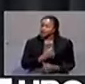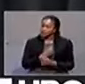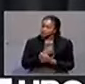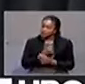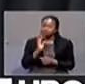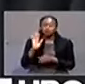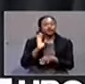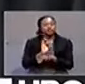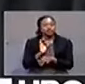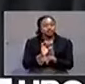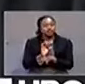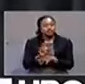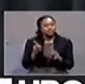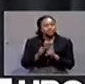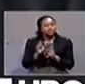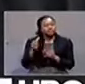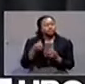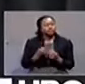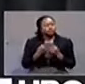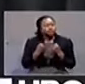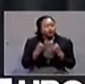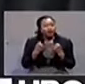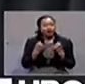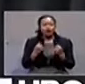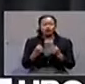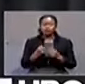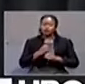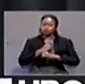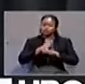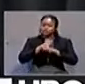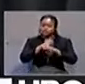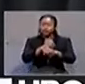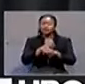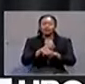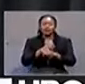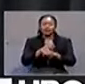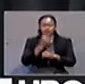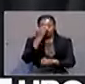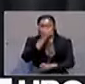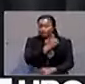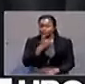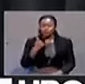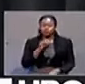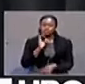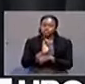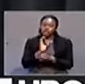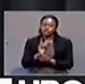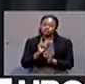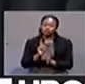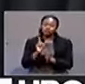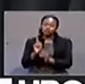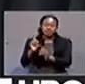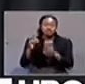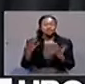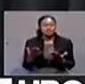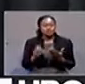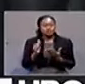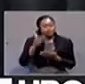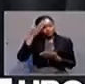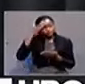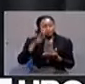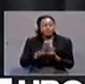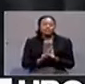and was a very firm defender of the Catholic Church doctrine. But he believed